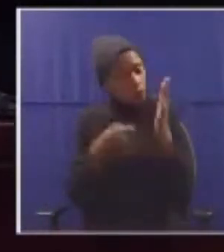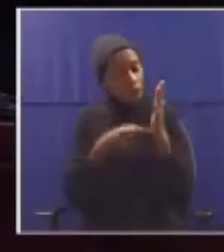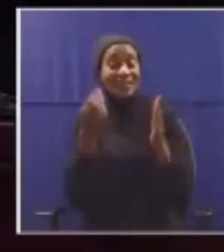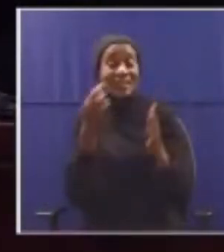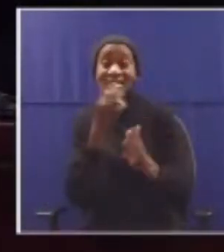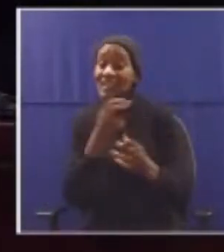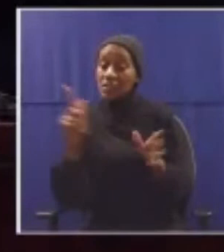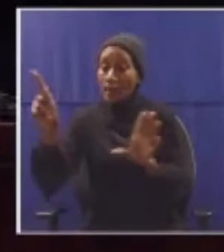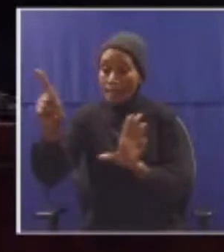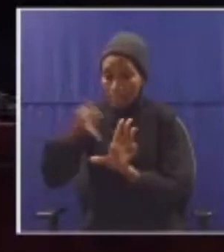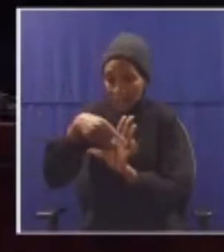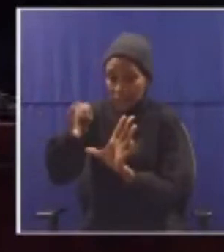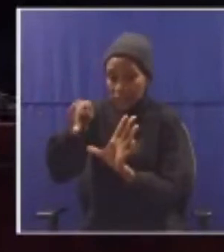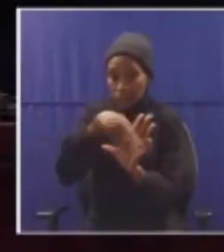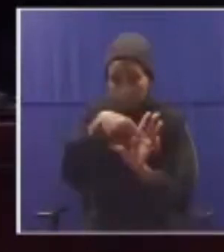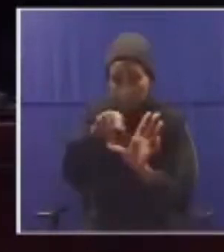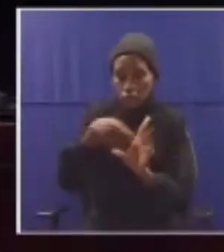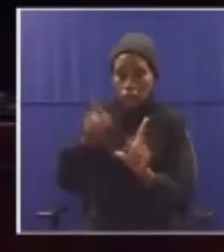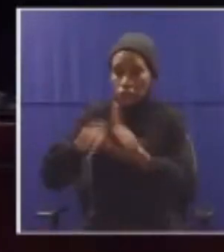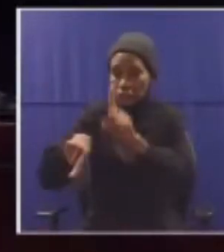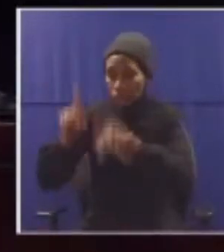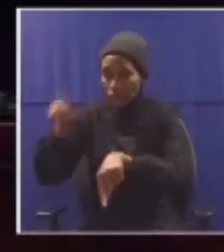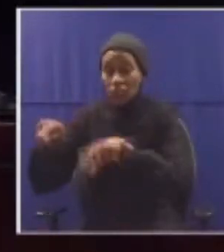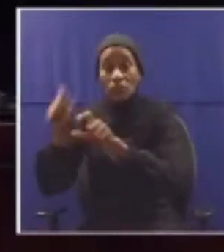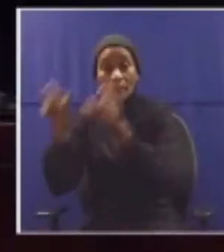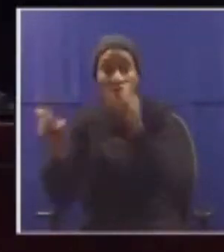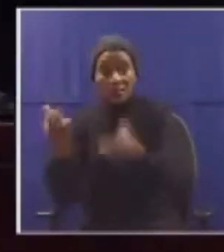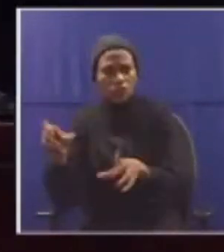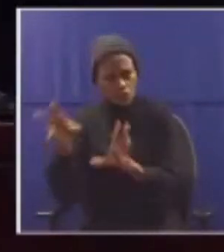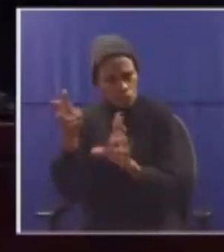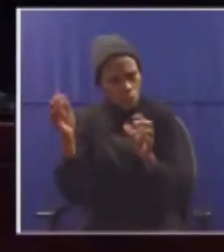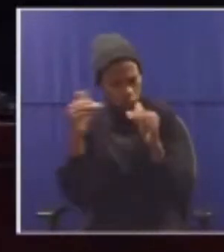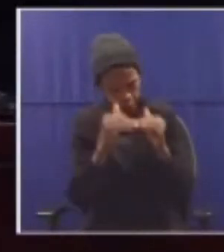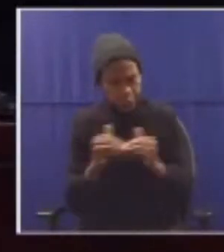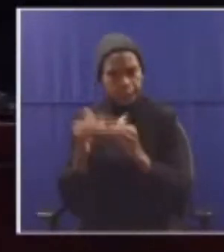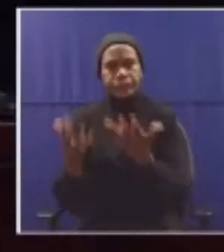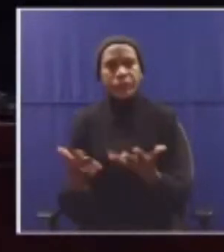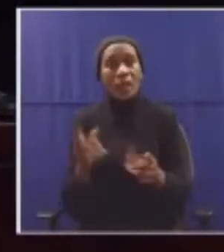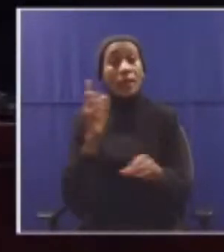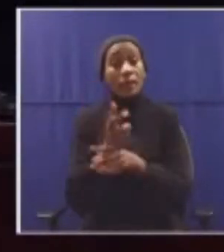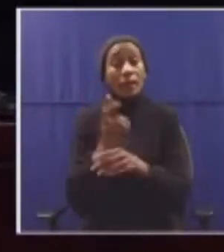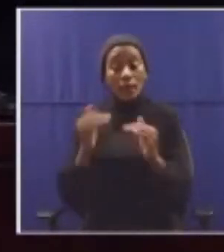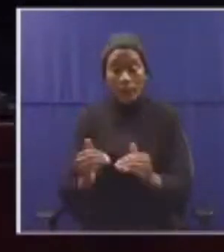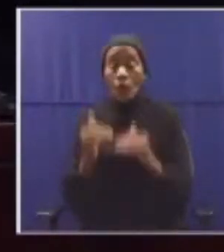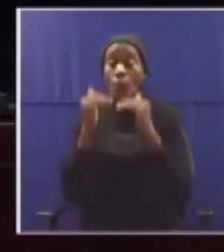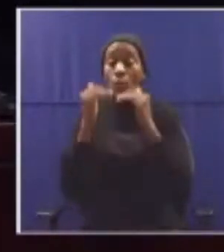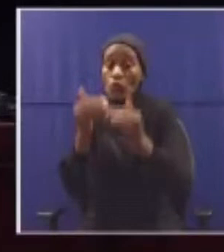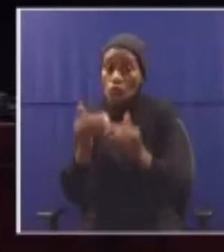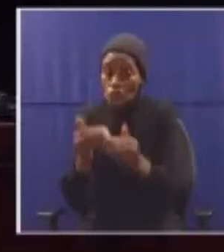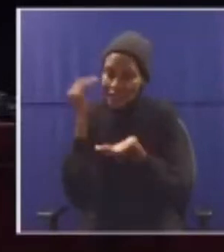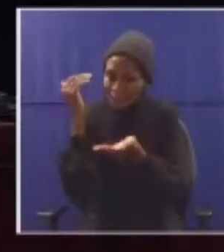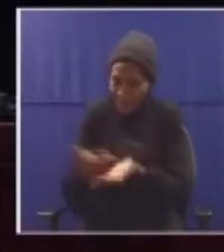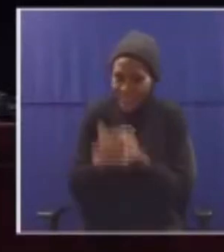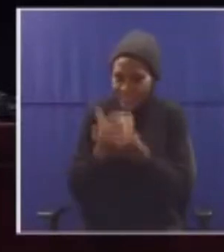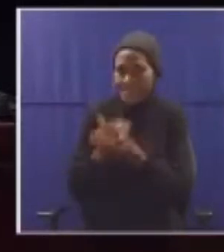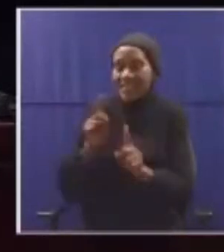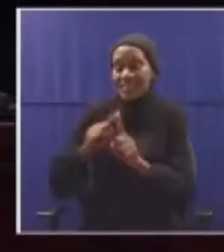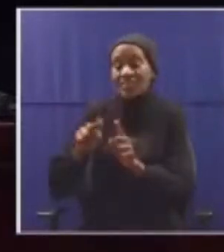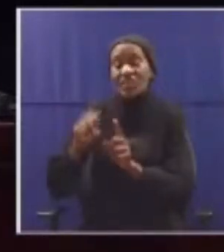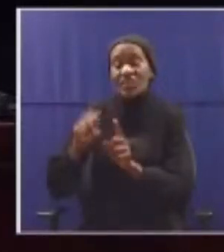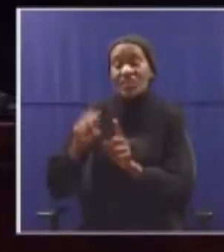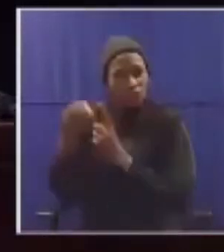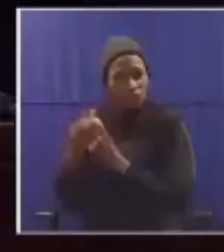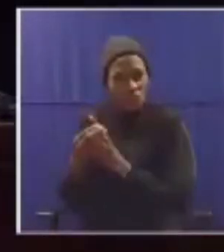participation by all parties, and also promoting and preserving those traditions,